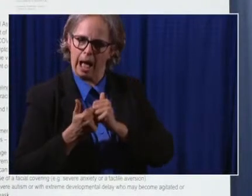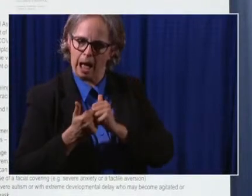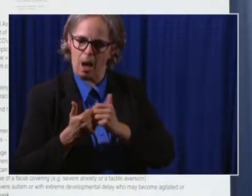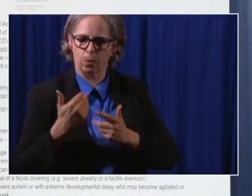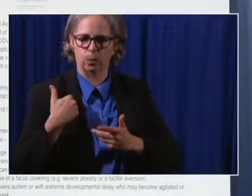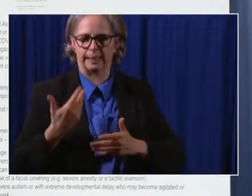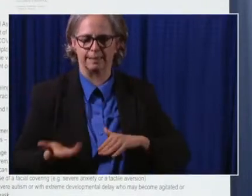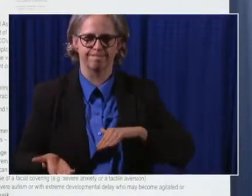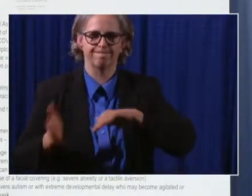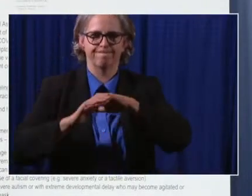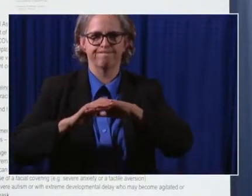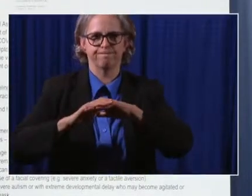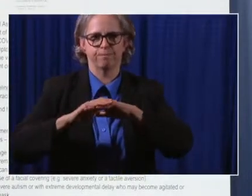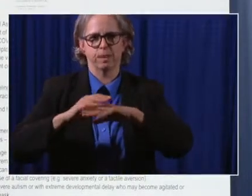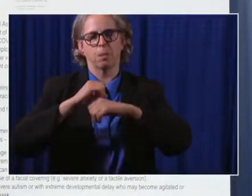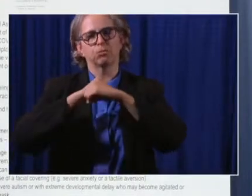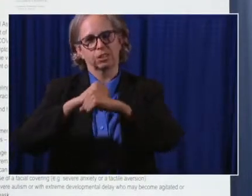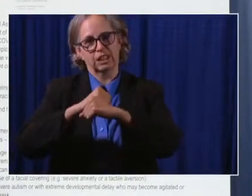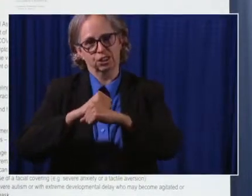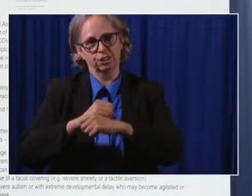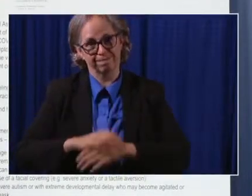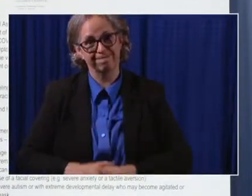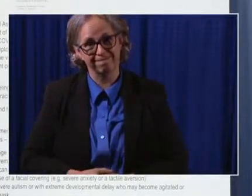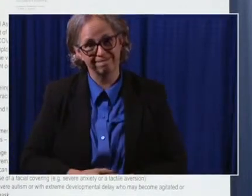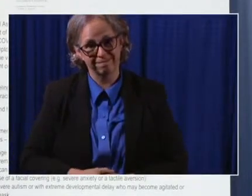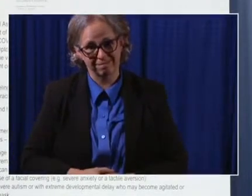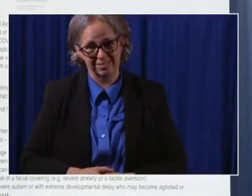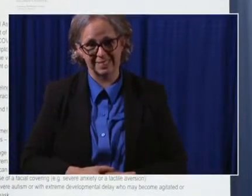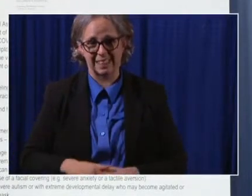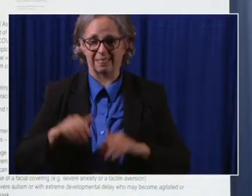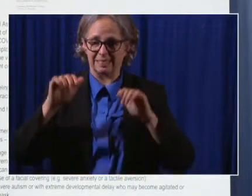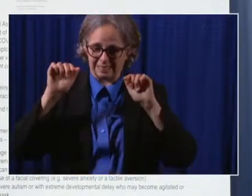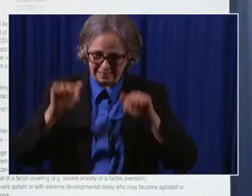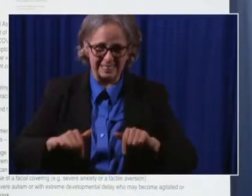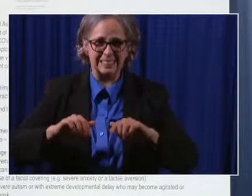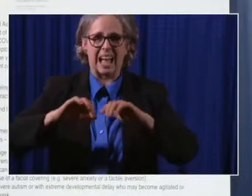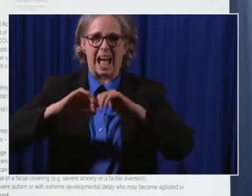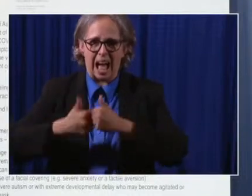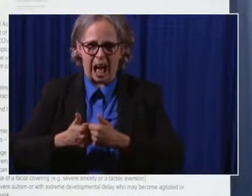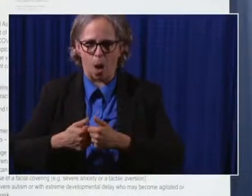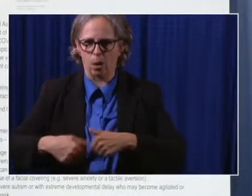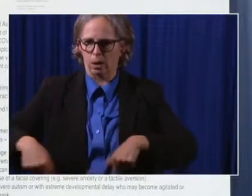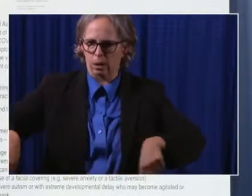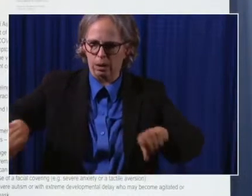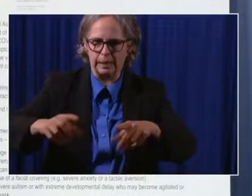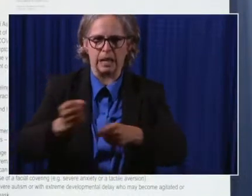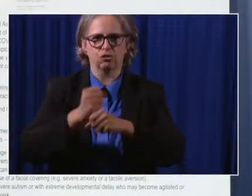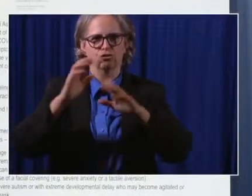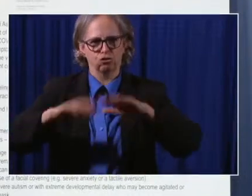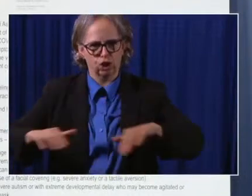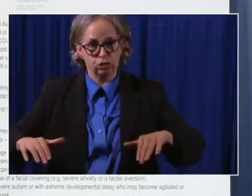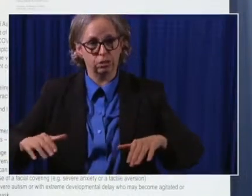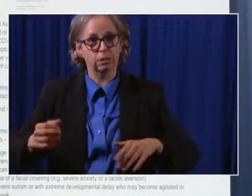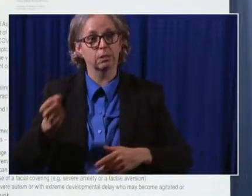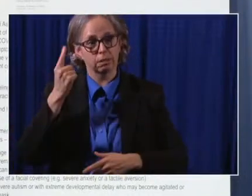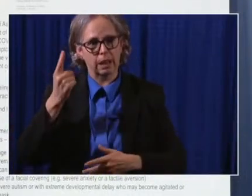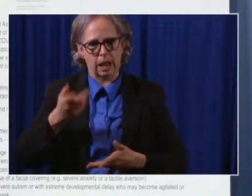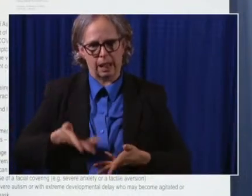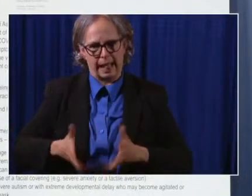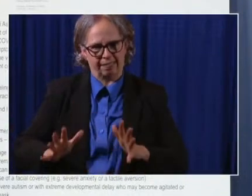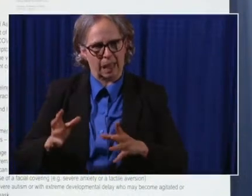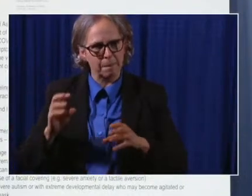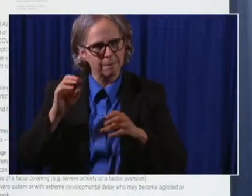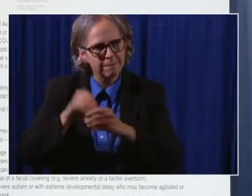safe. This is how you increase the odds of parents being able to see kids actually go back into school and stay in